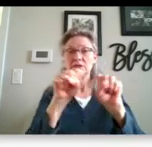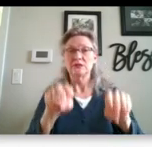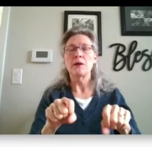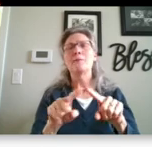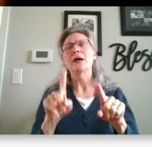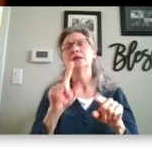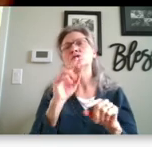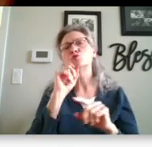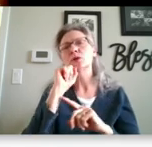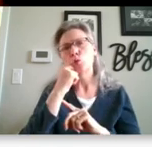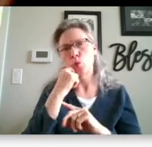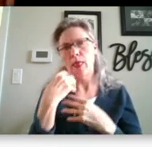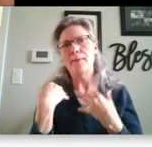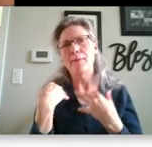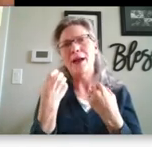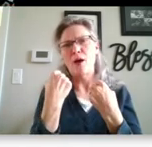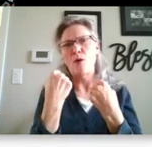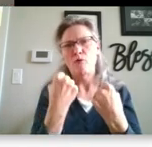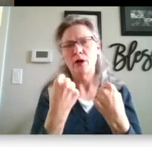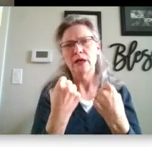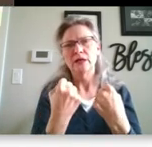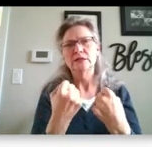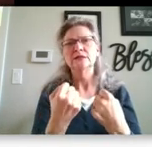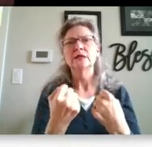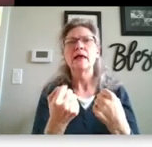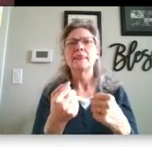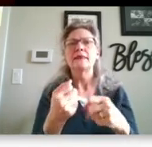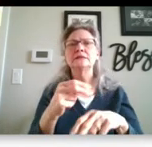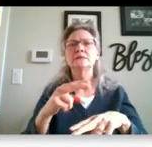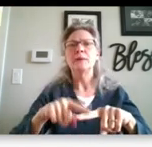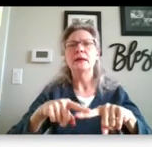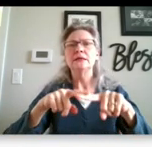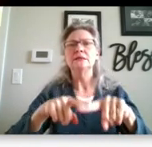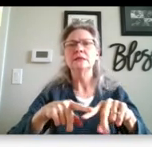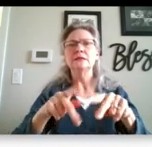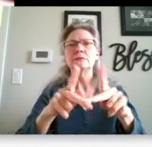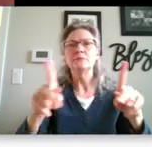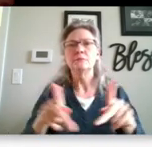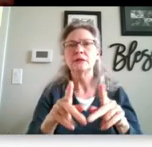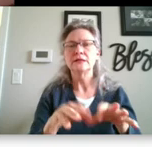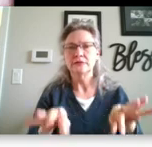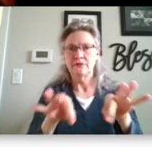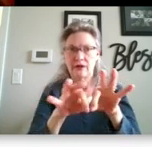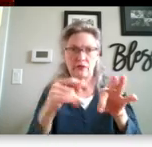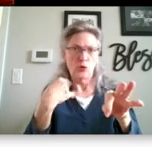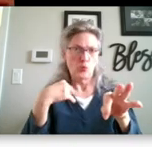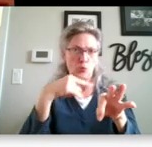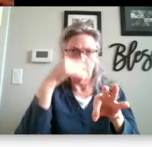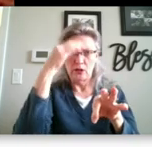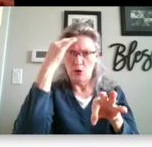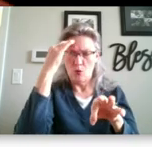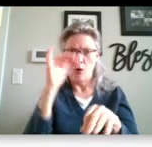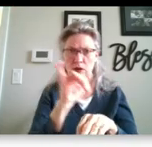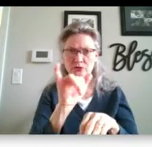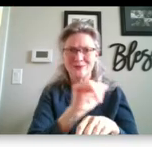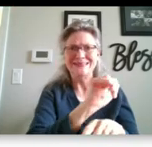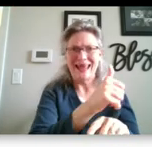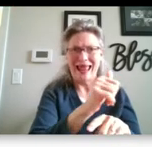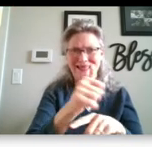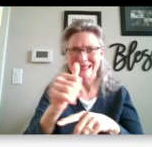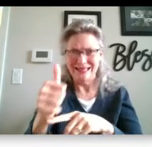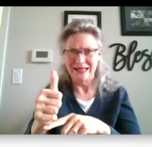really powerful because it is based on that place value that we're all so familiar with. So your job today is really